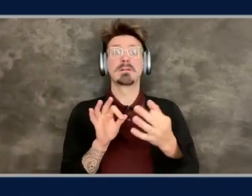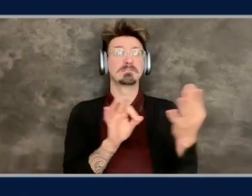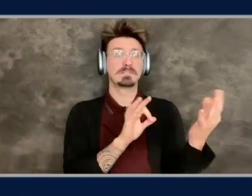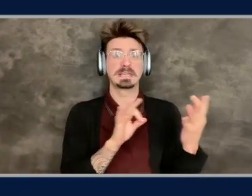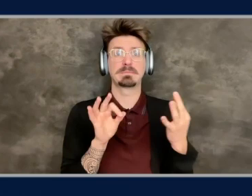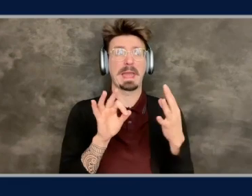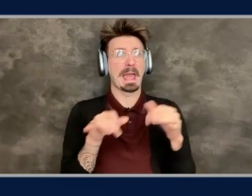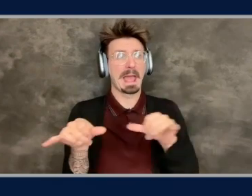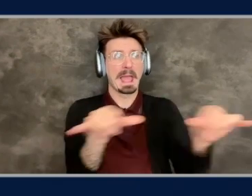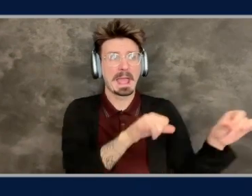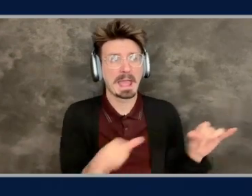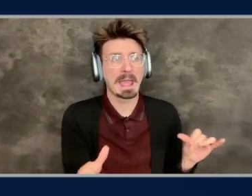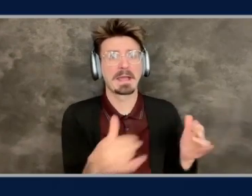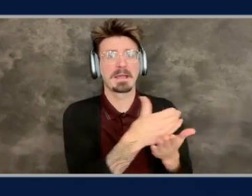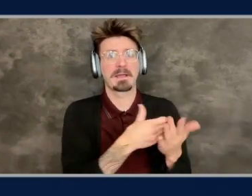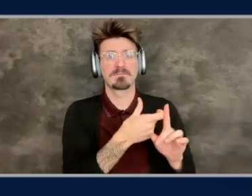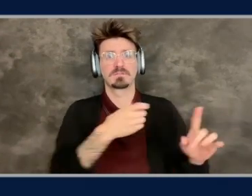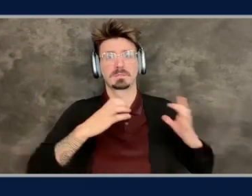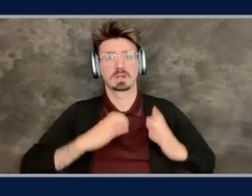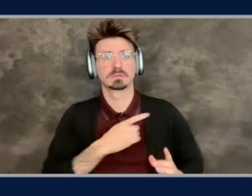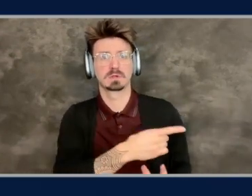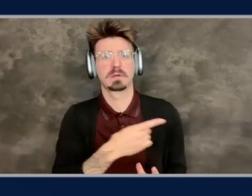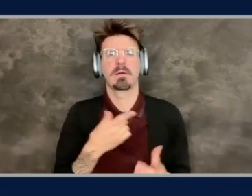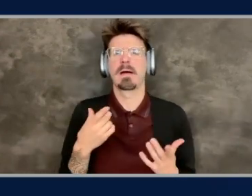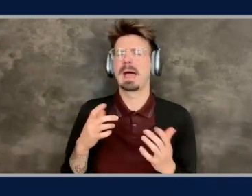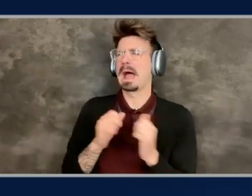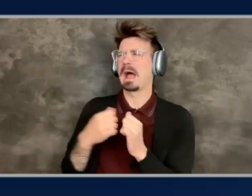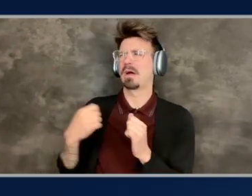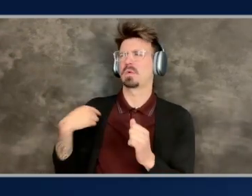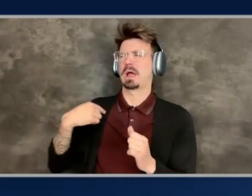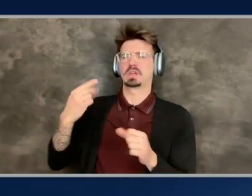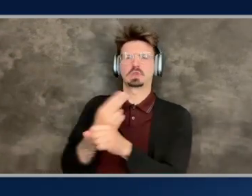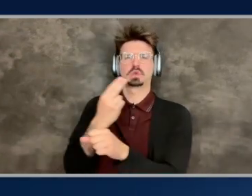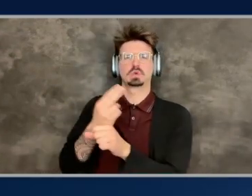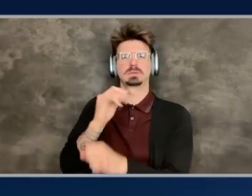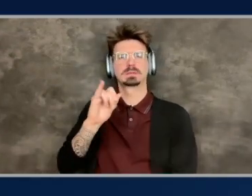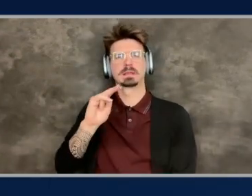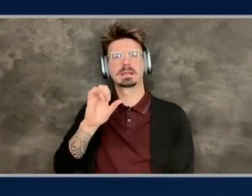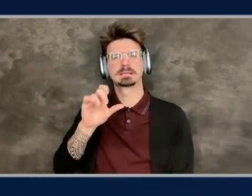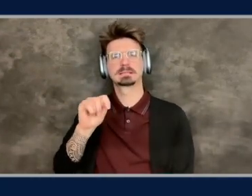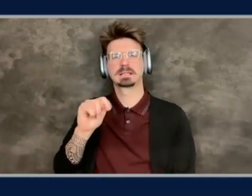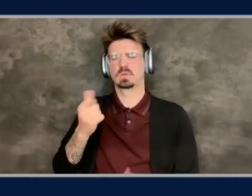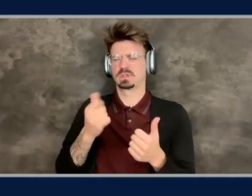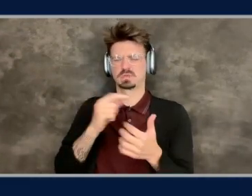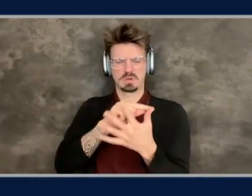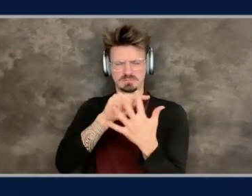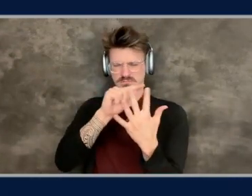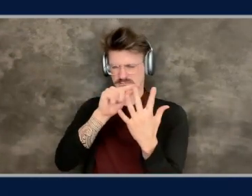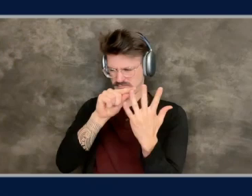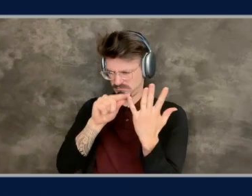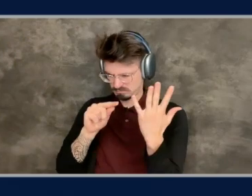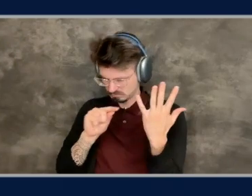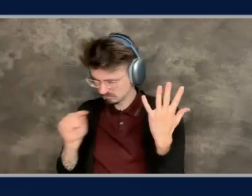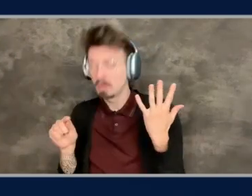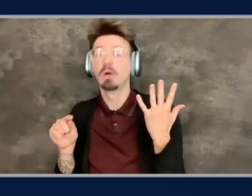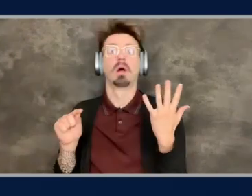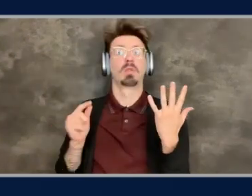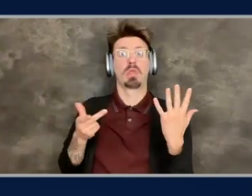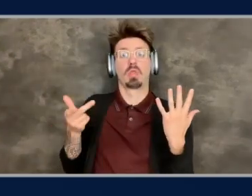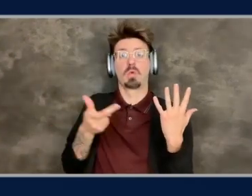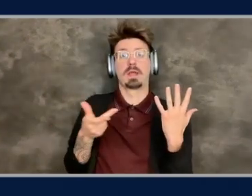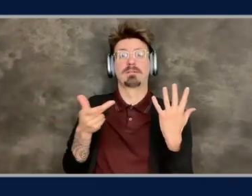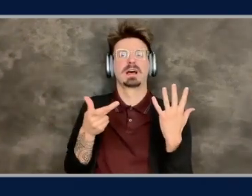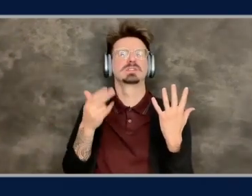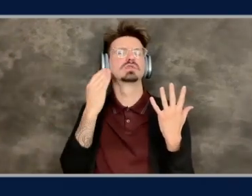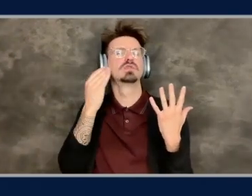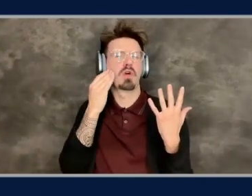create or how do I use an instance, and which instance do I go out and use with that? Yeah. And folks like the three of us know kind of